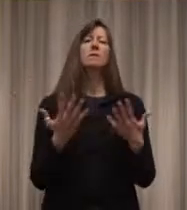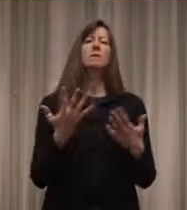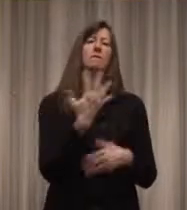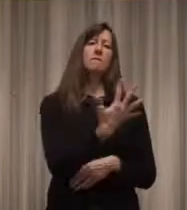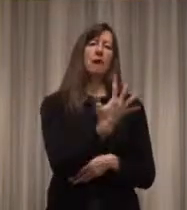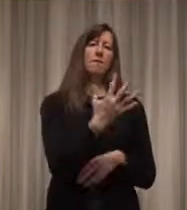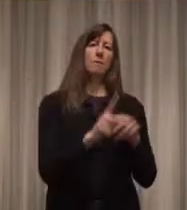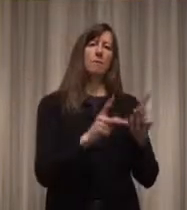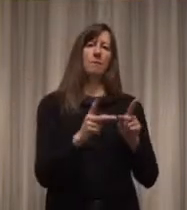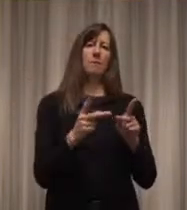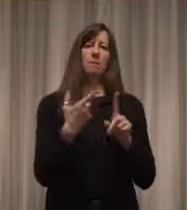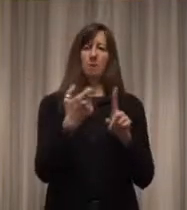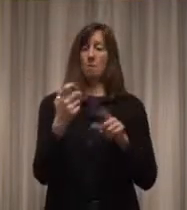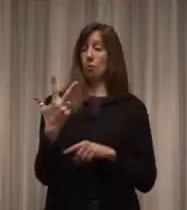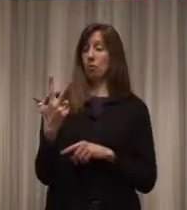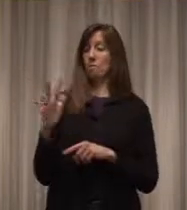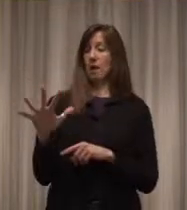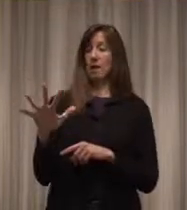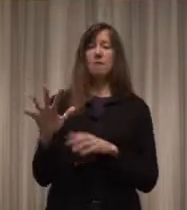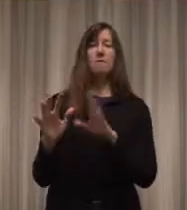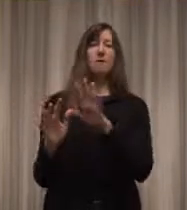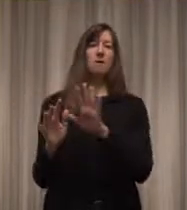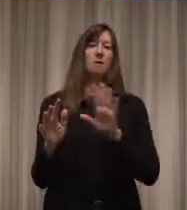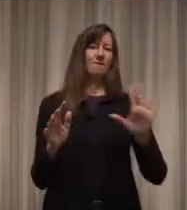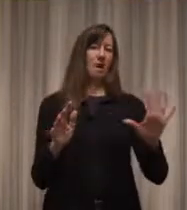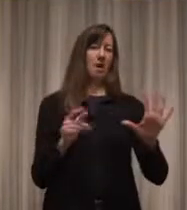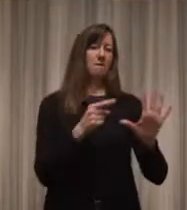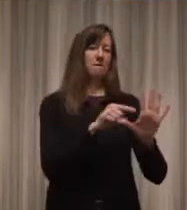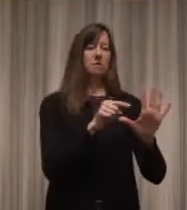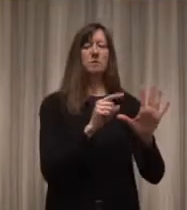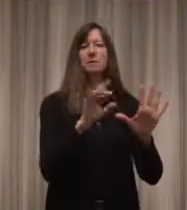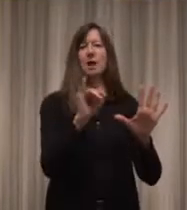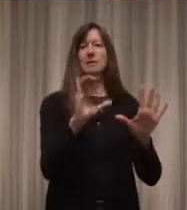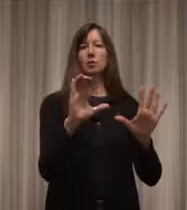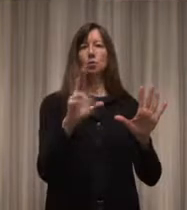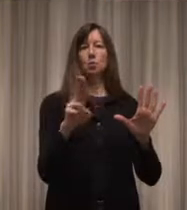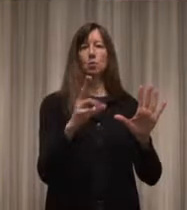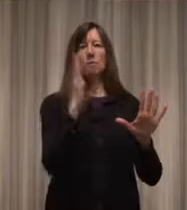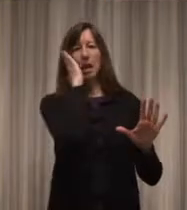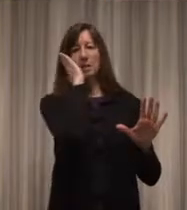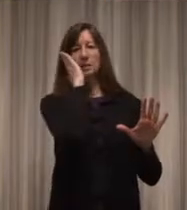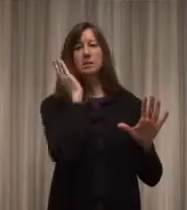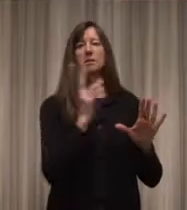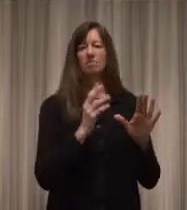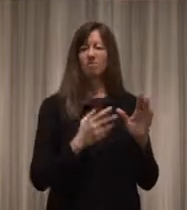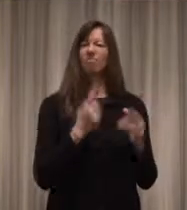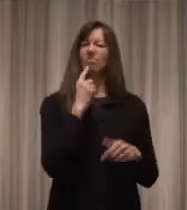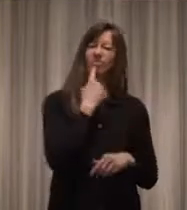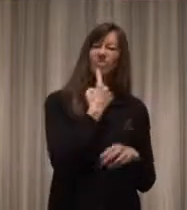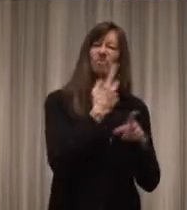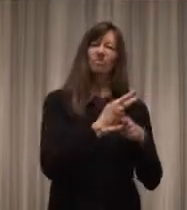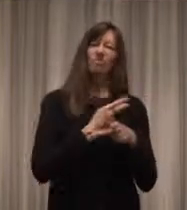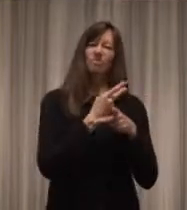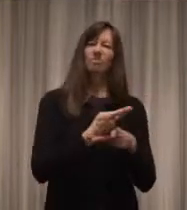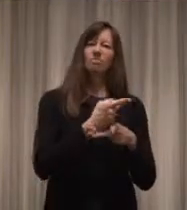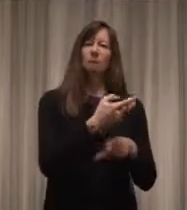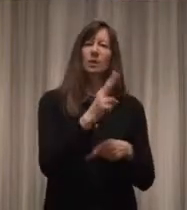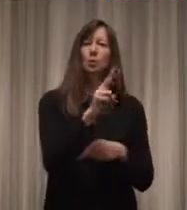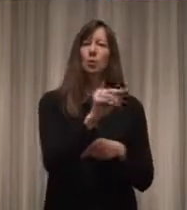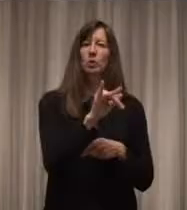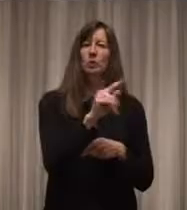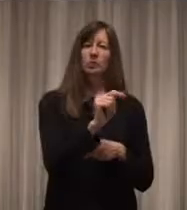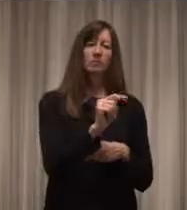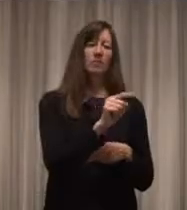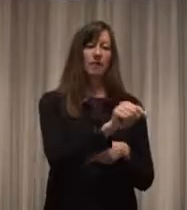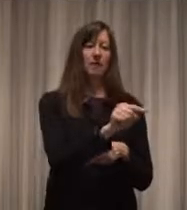sufficient need for, or capacity for the need. ICU beds are a little bit close,